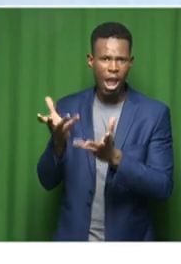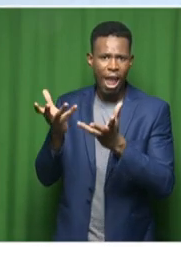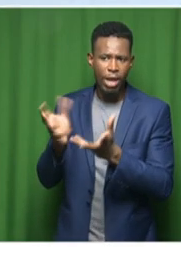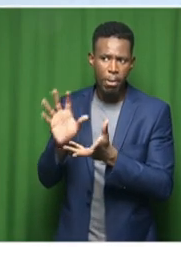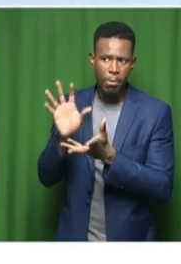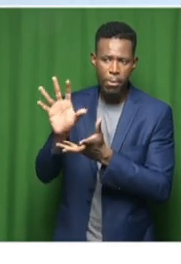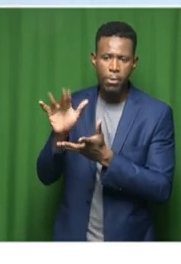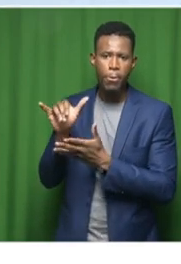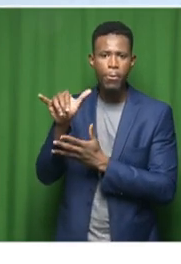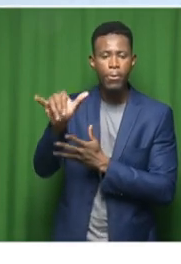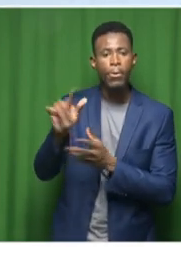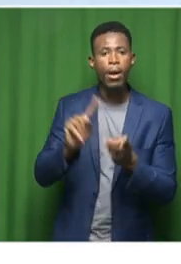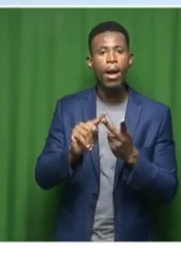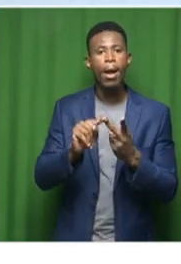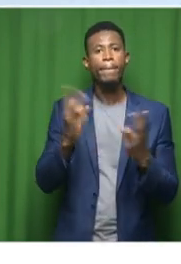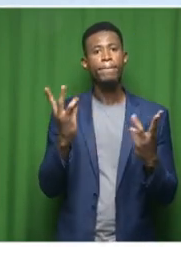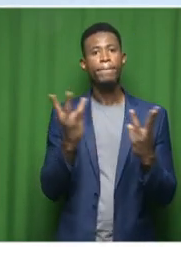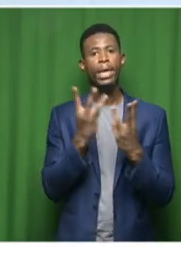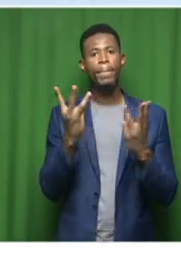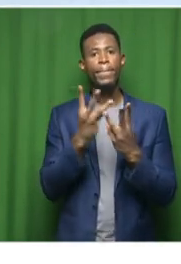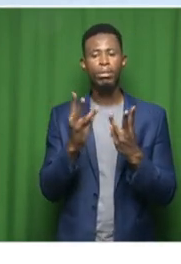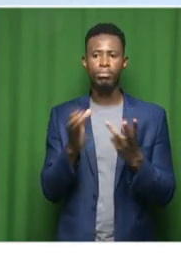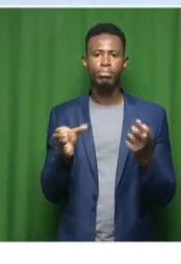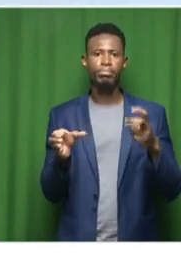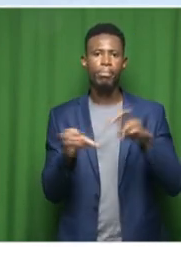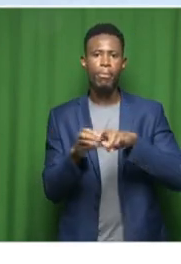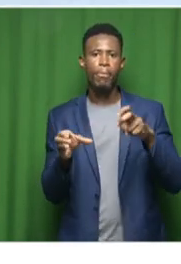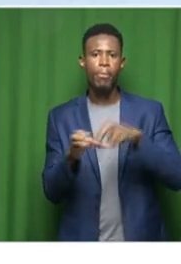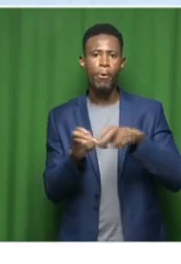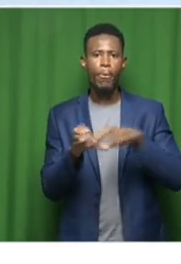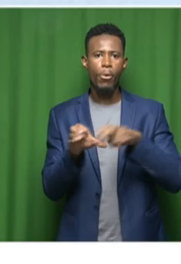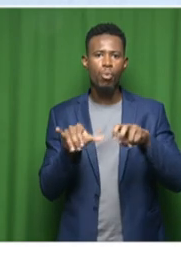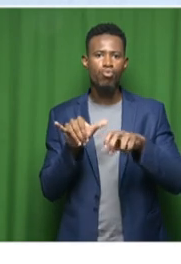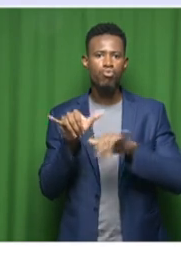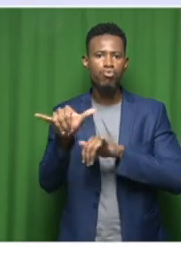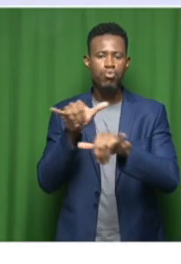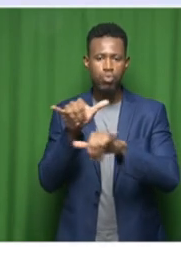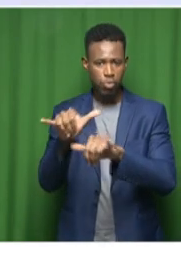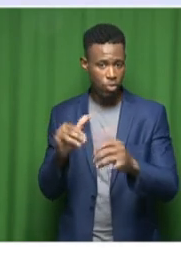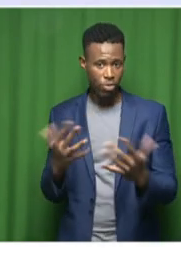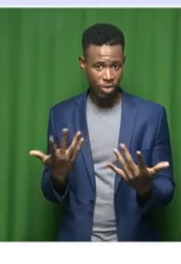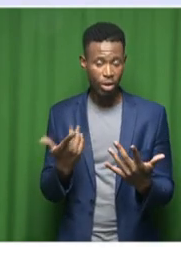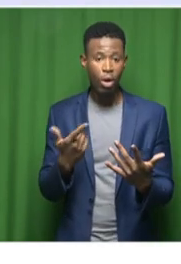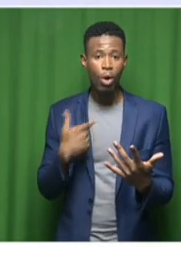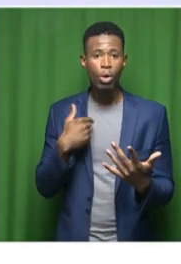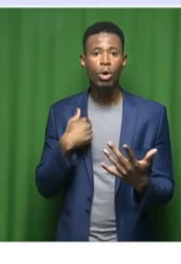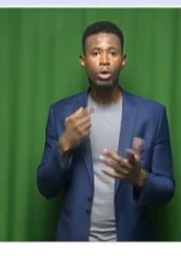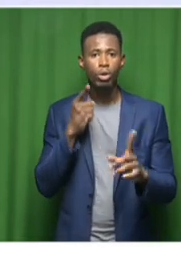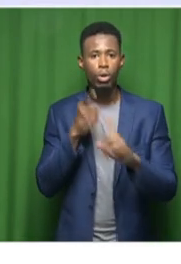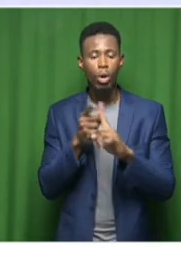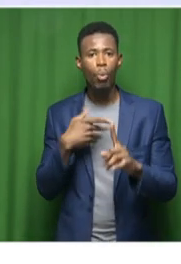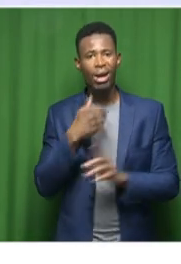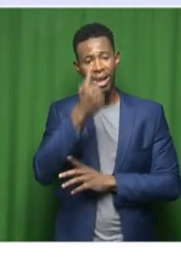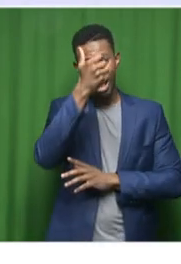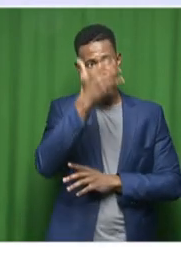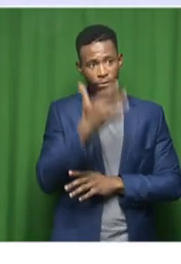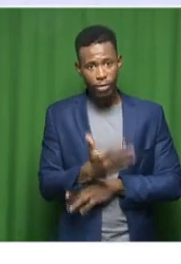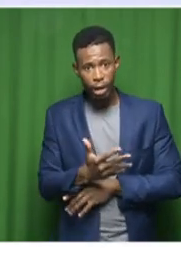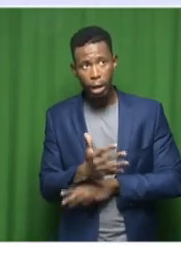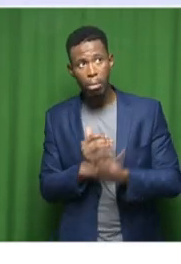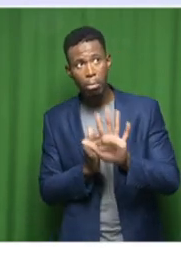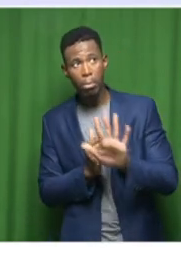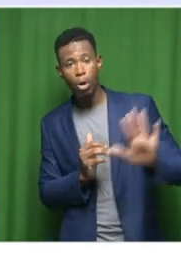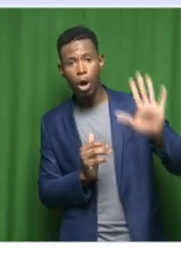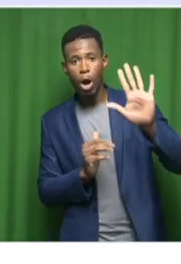the people. It's one of the things that we're looking at, for instance, that we connect Africa much better, right, than what